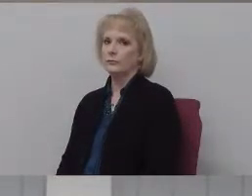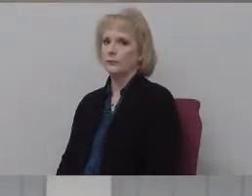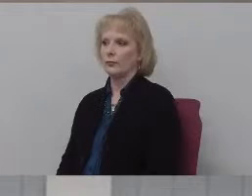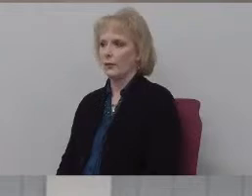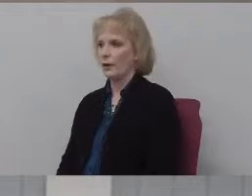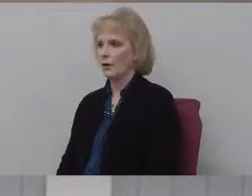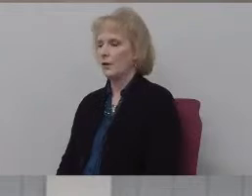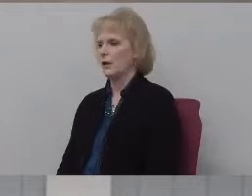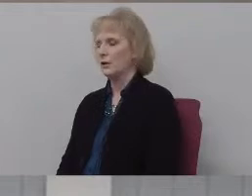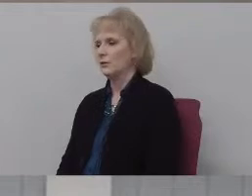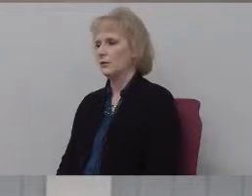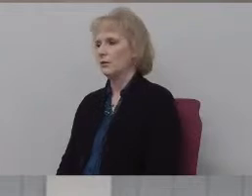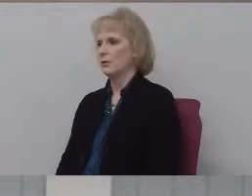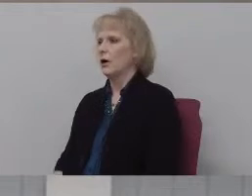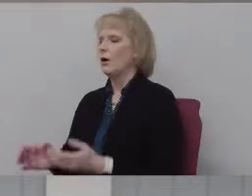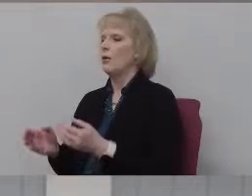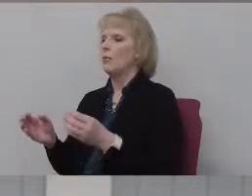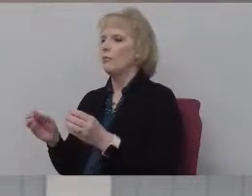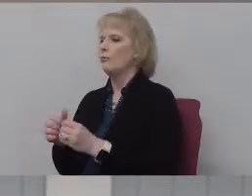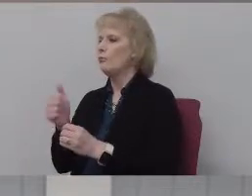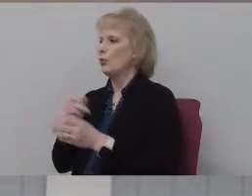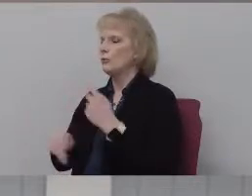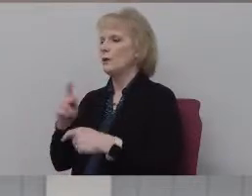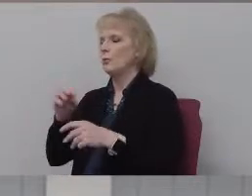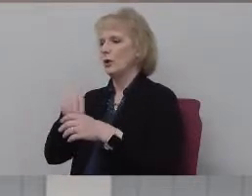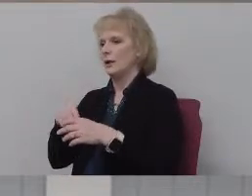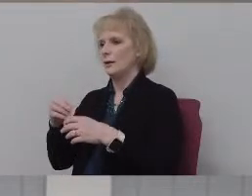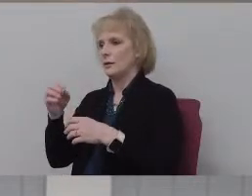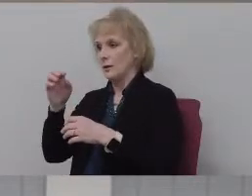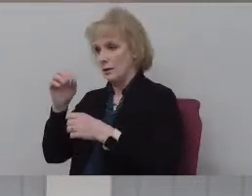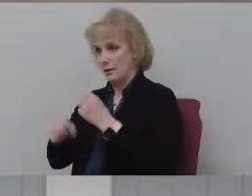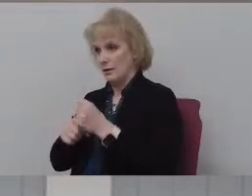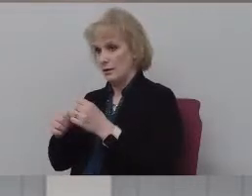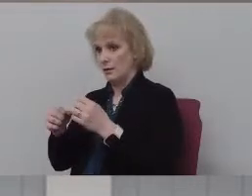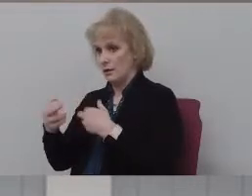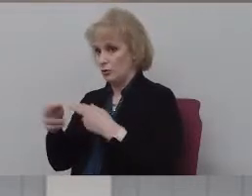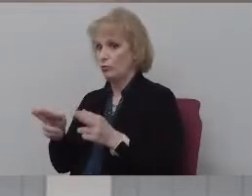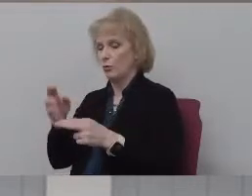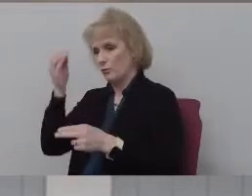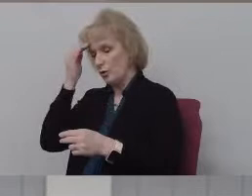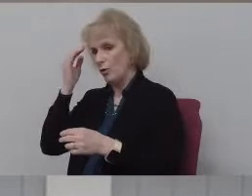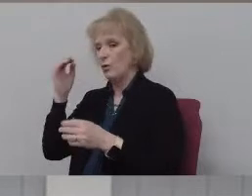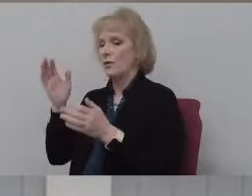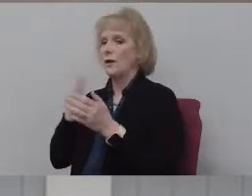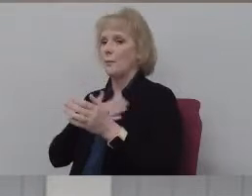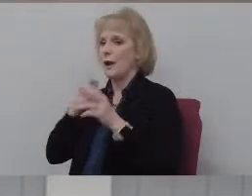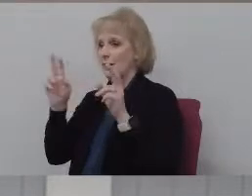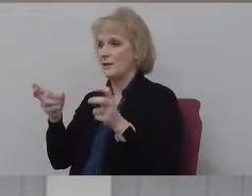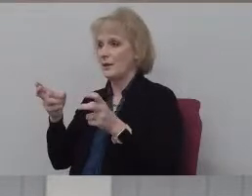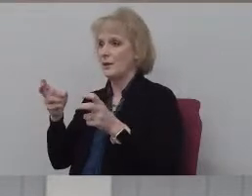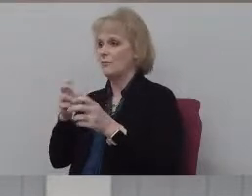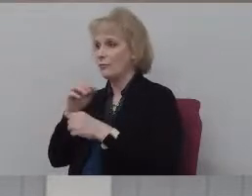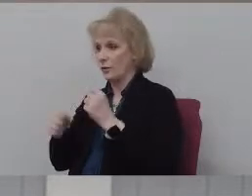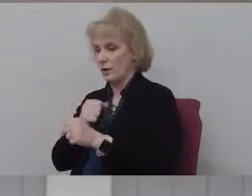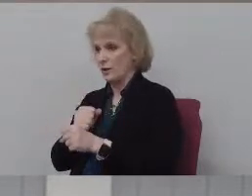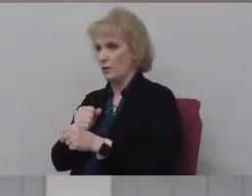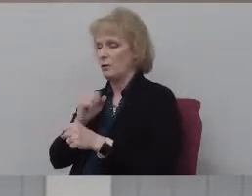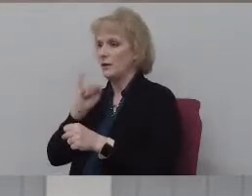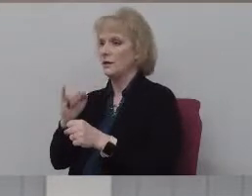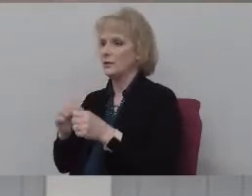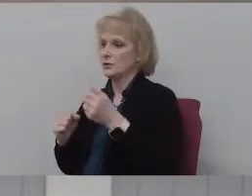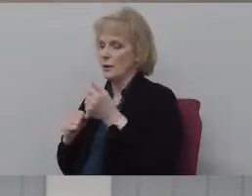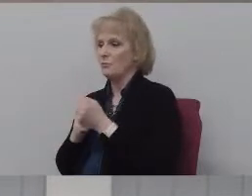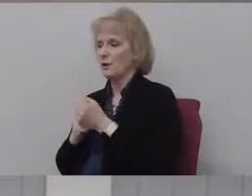Almost everybody in this room will know that this year my theme for the Sunday morning messages has been based on Acts chapter 9 and verse